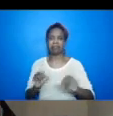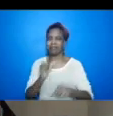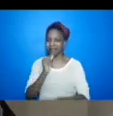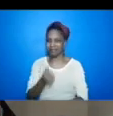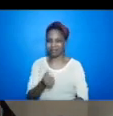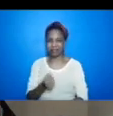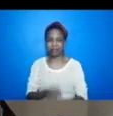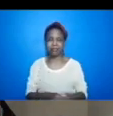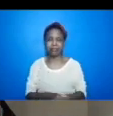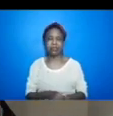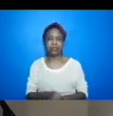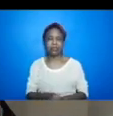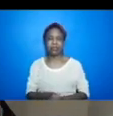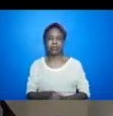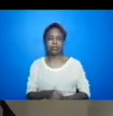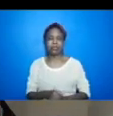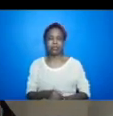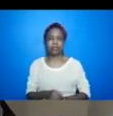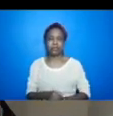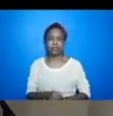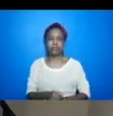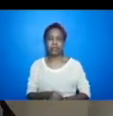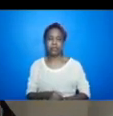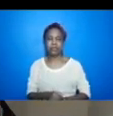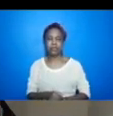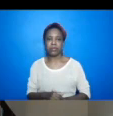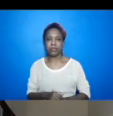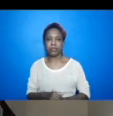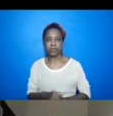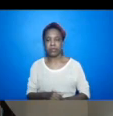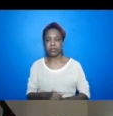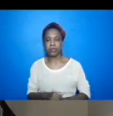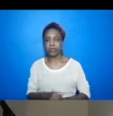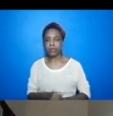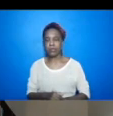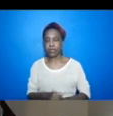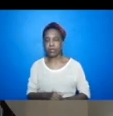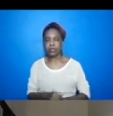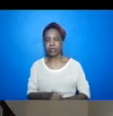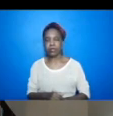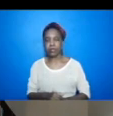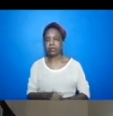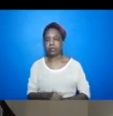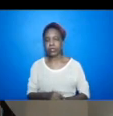about uh, the shaping and reshaping of community.